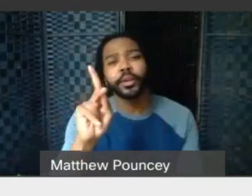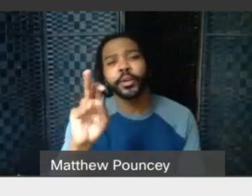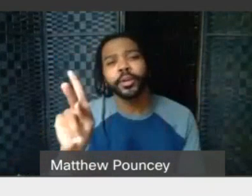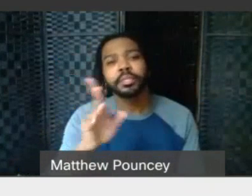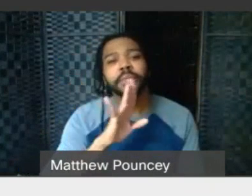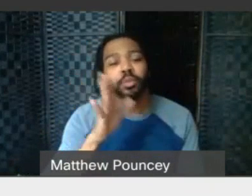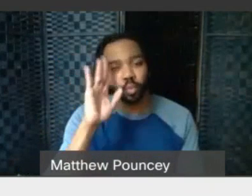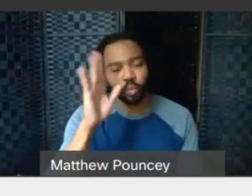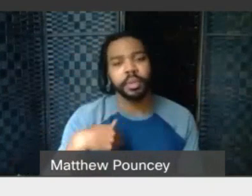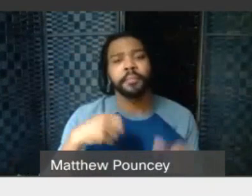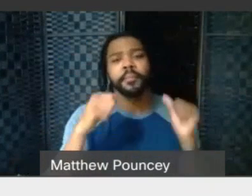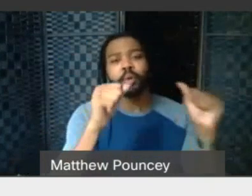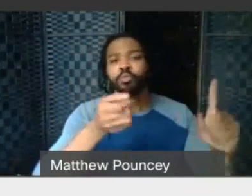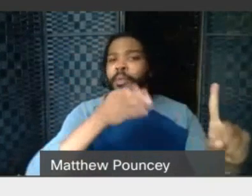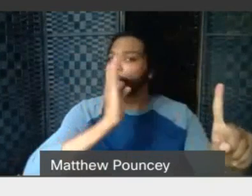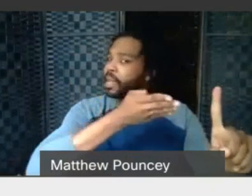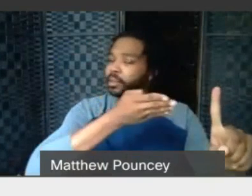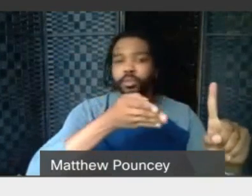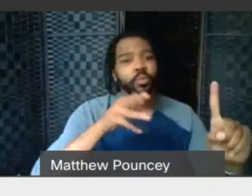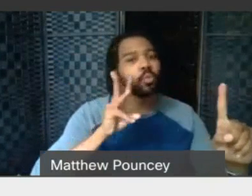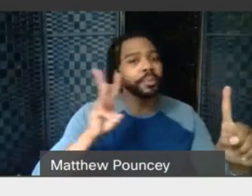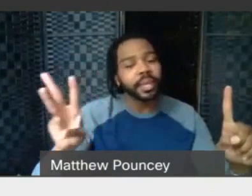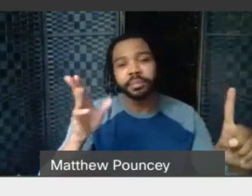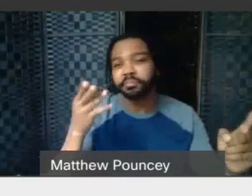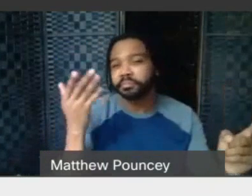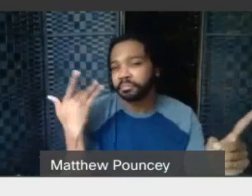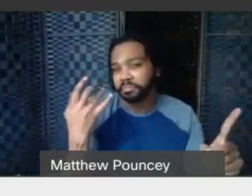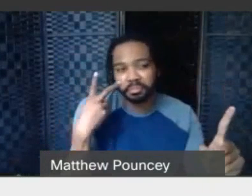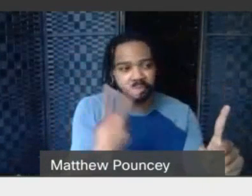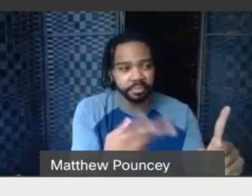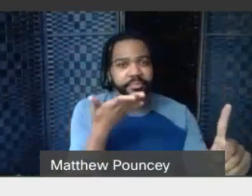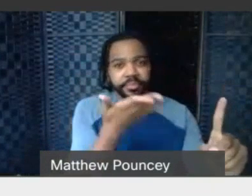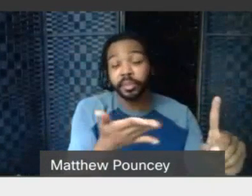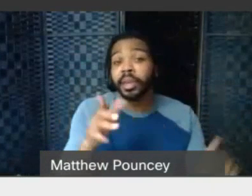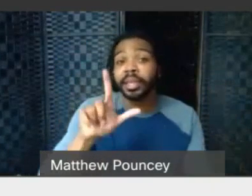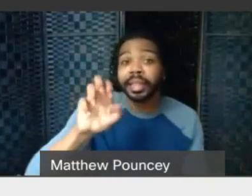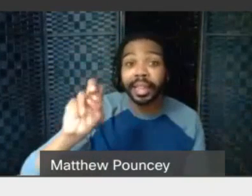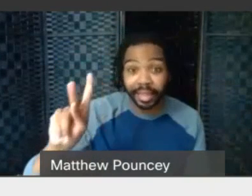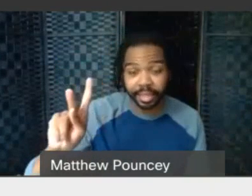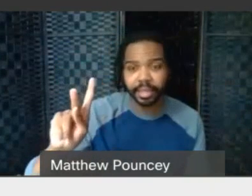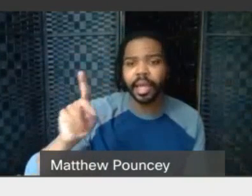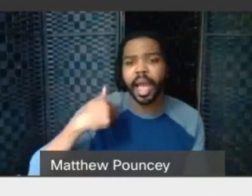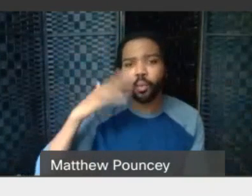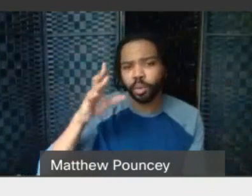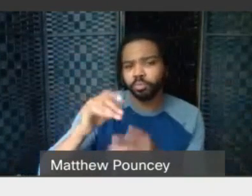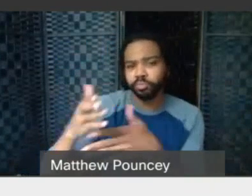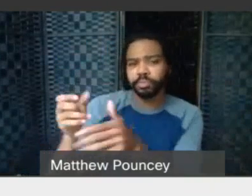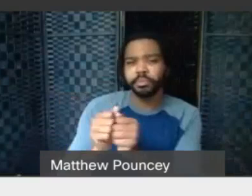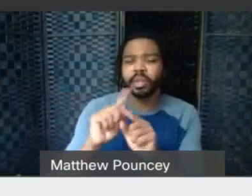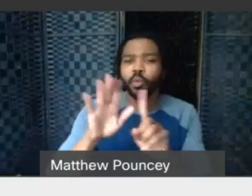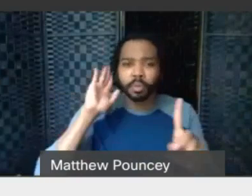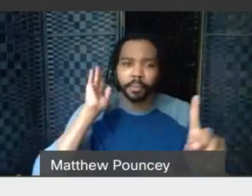website. So it'll be on the main homepage. The link is kind of being worked out right now, but it will be posted on the main